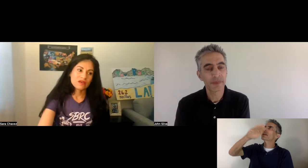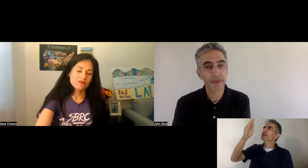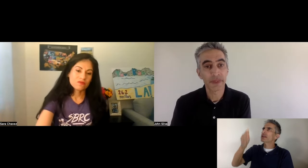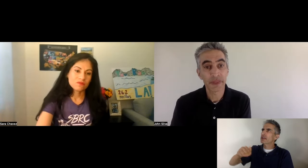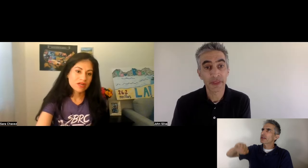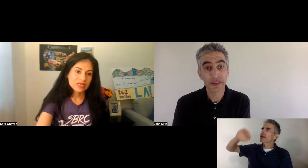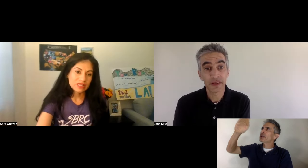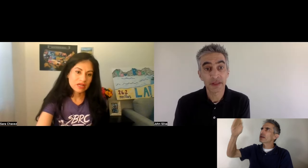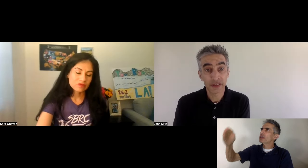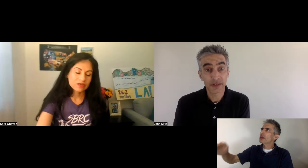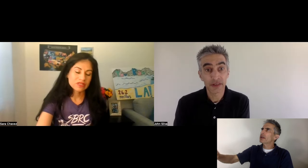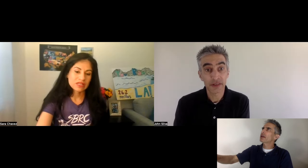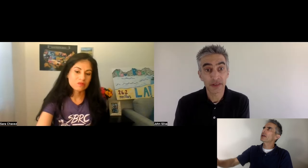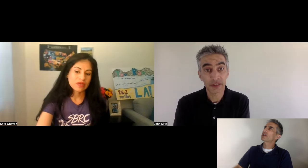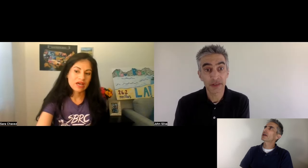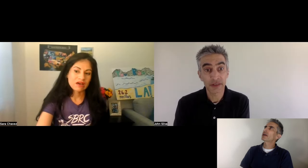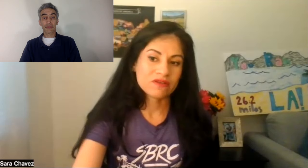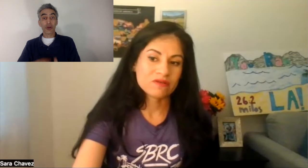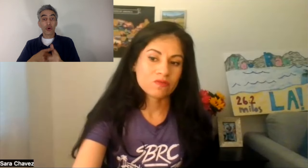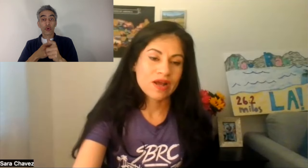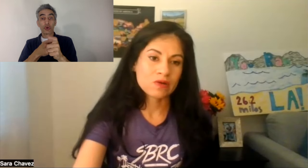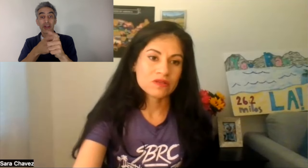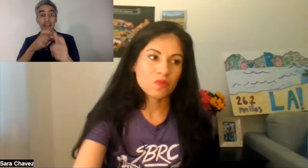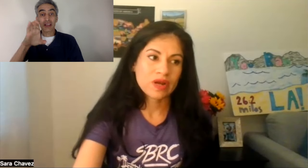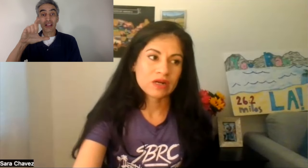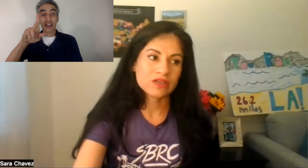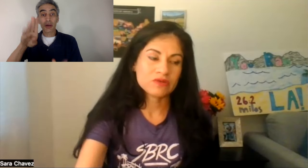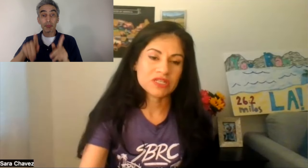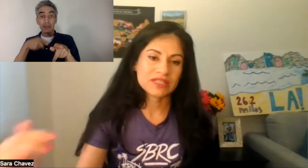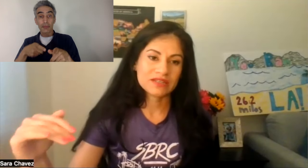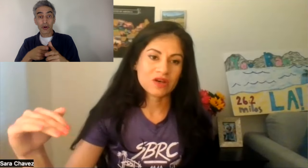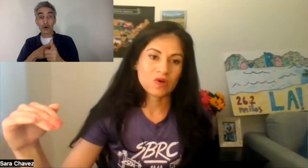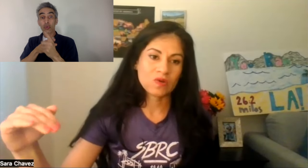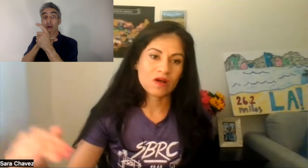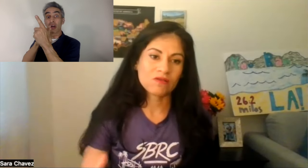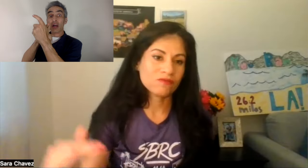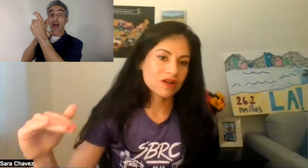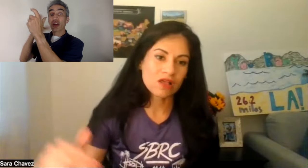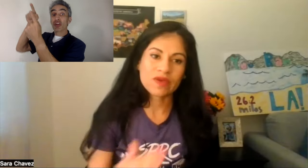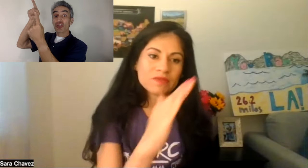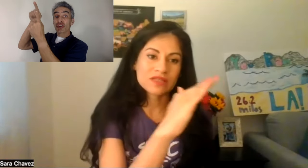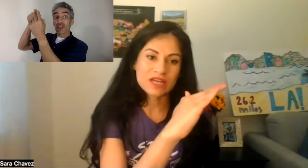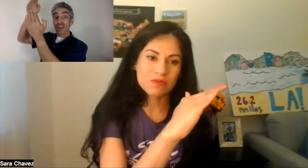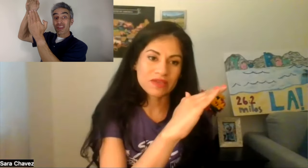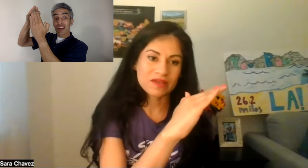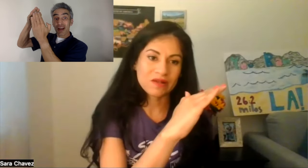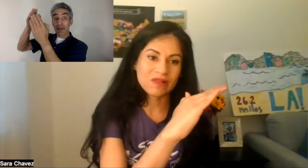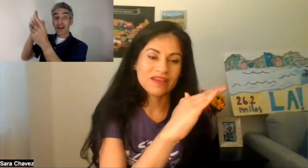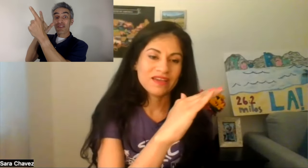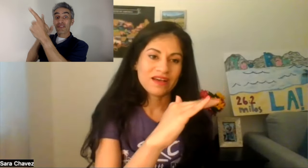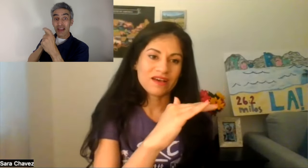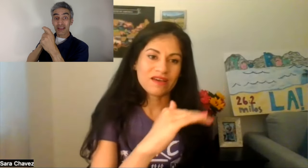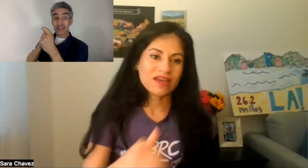The running club, the runners club, we have a route where you just run all the way up to the top of the